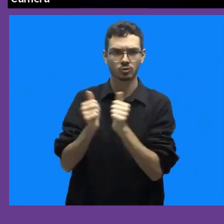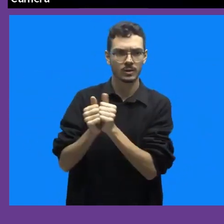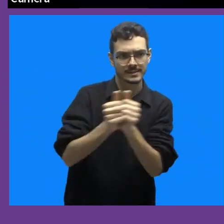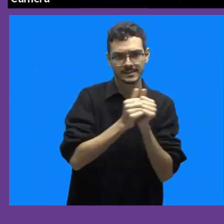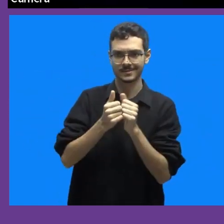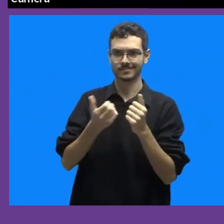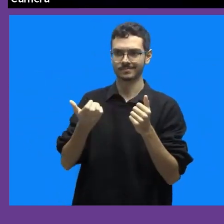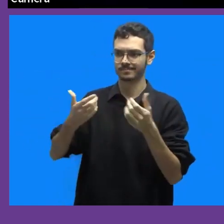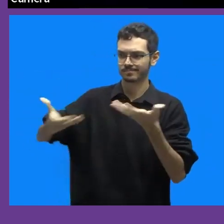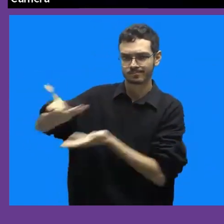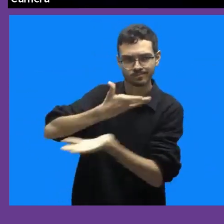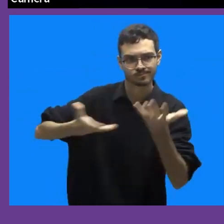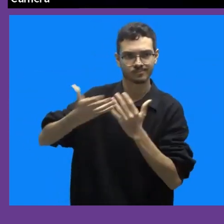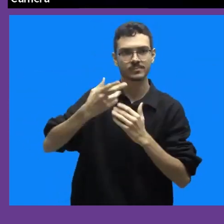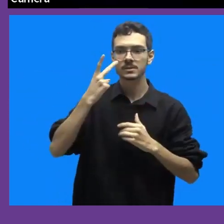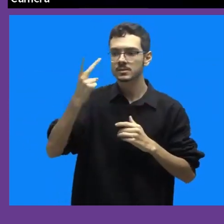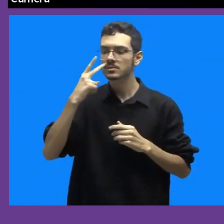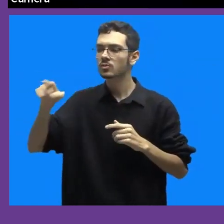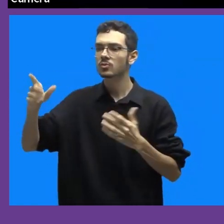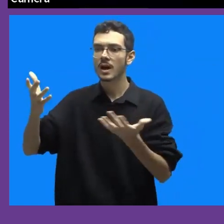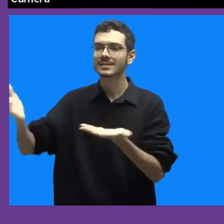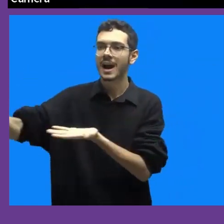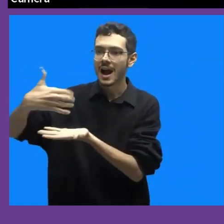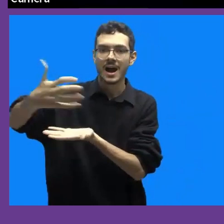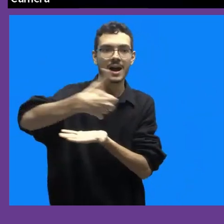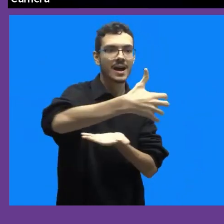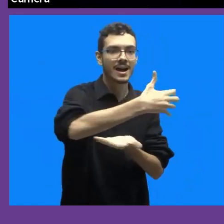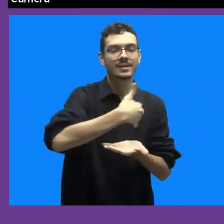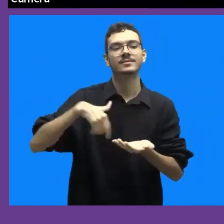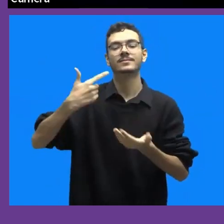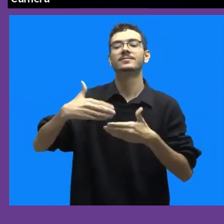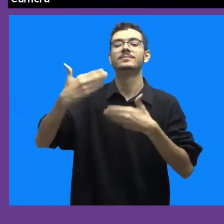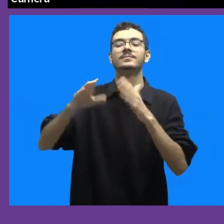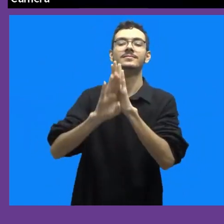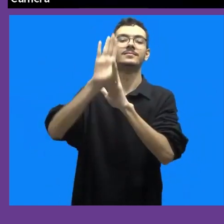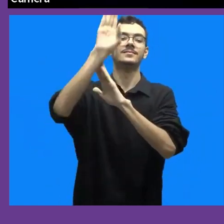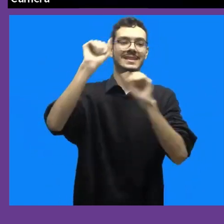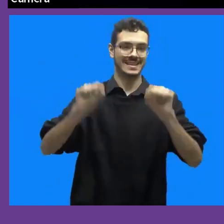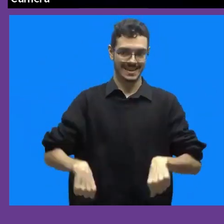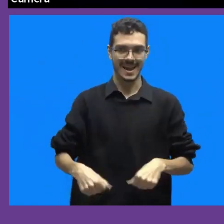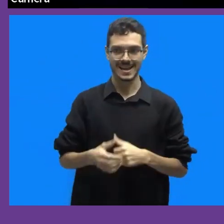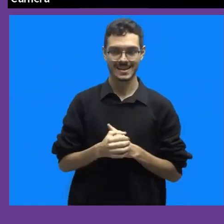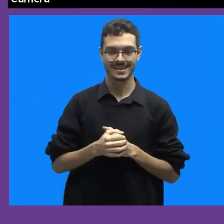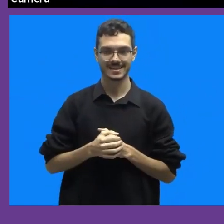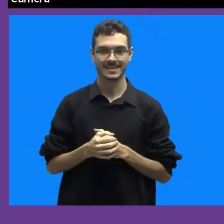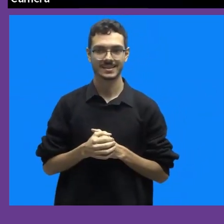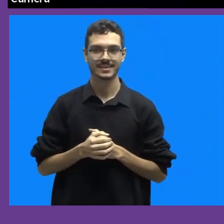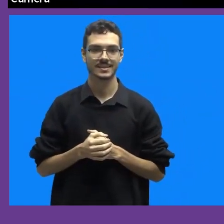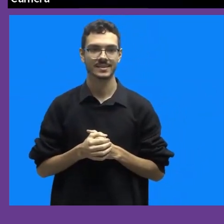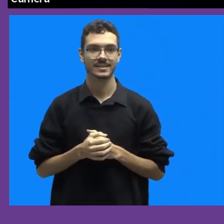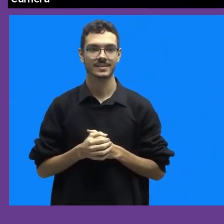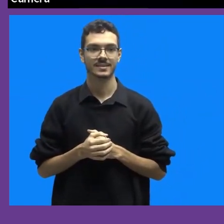institutional development emphasizes that real-world impact depends on having resources, structured support,